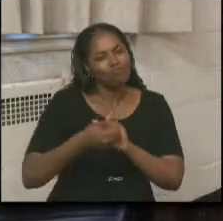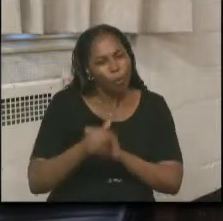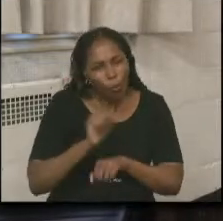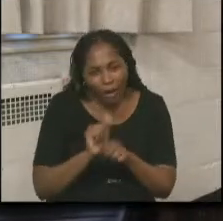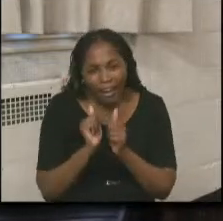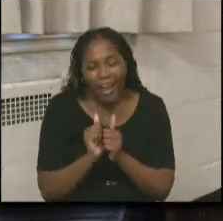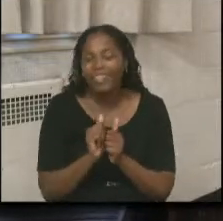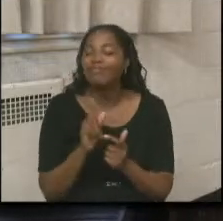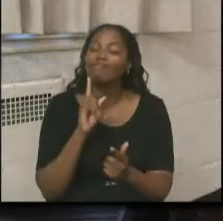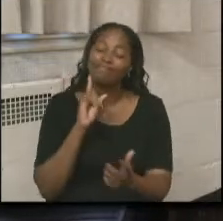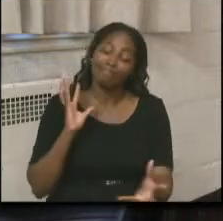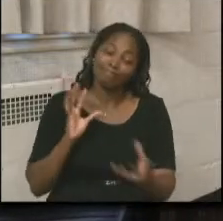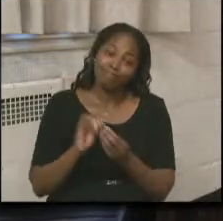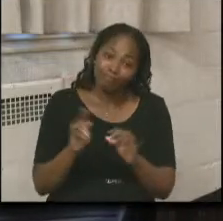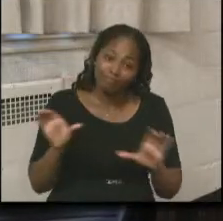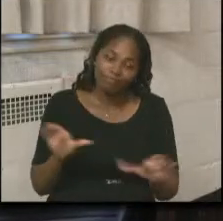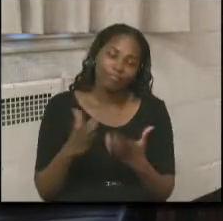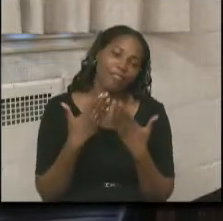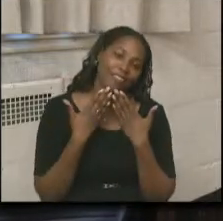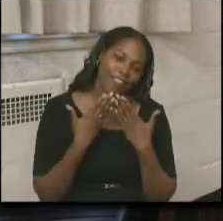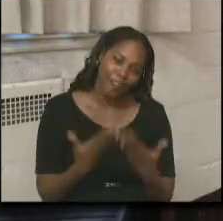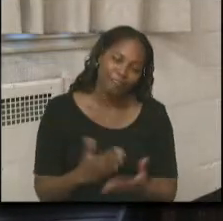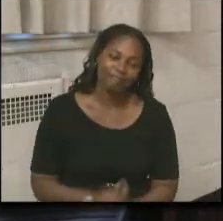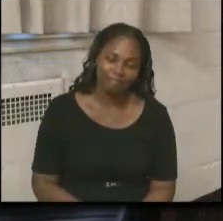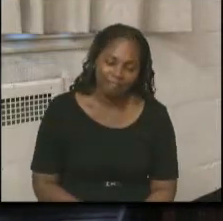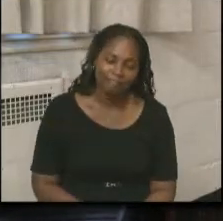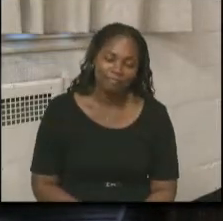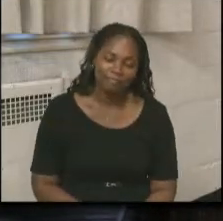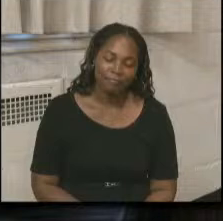your service. To